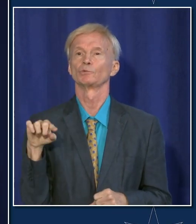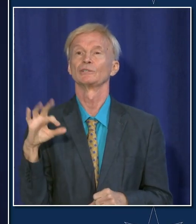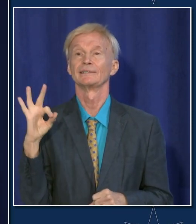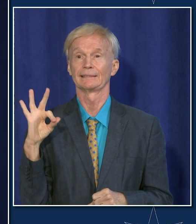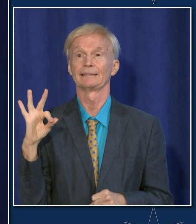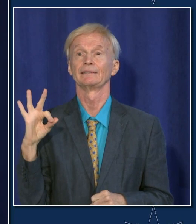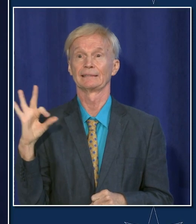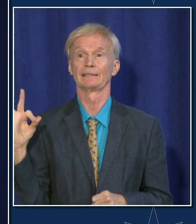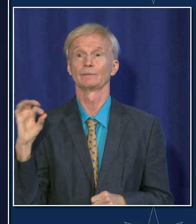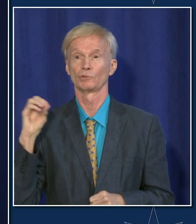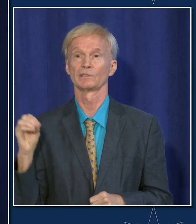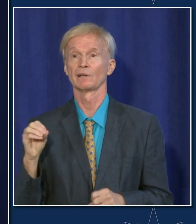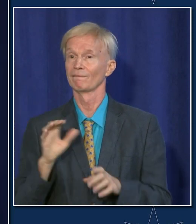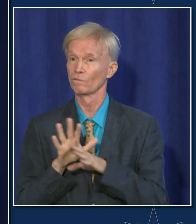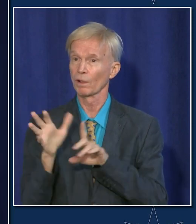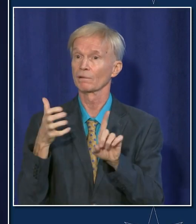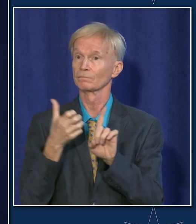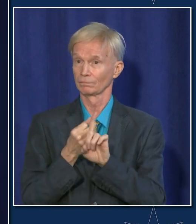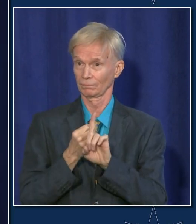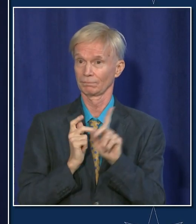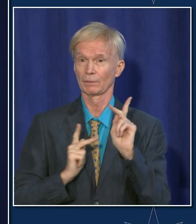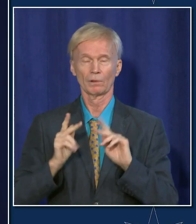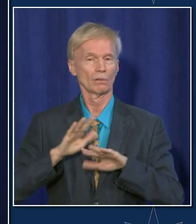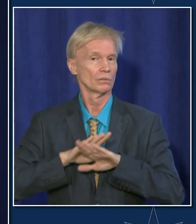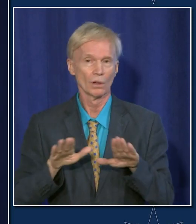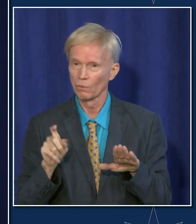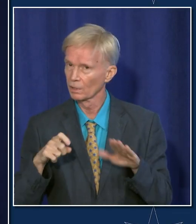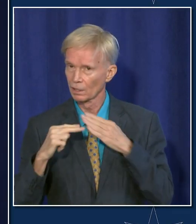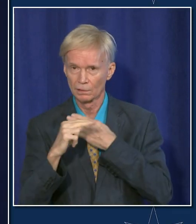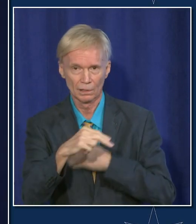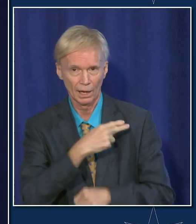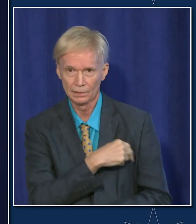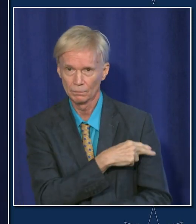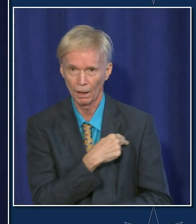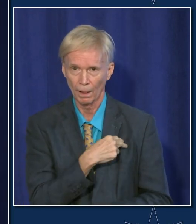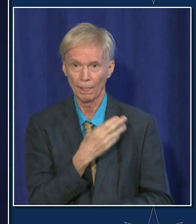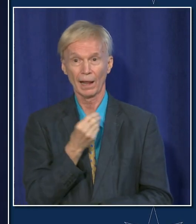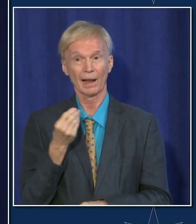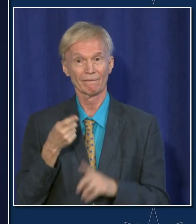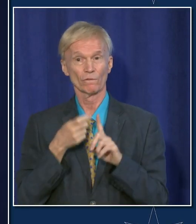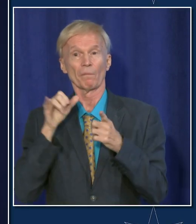99.99% still of vaccinated Chicagoans have not been hospitalized. And where we look at deaths,